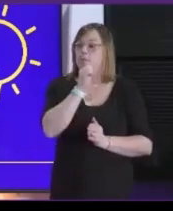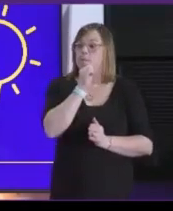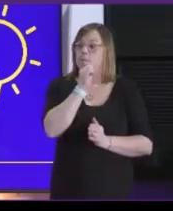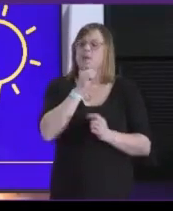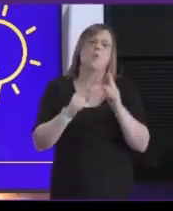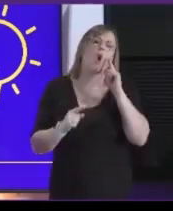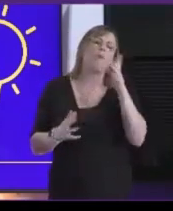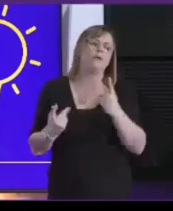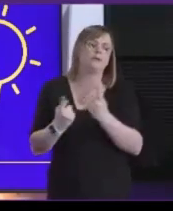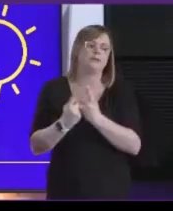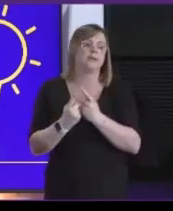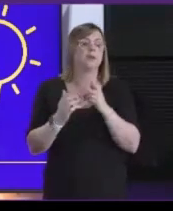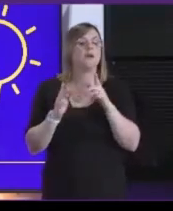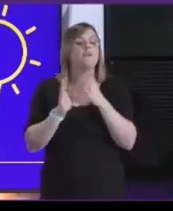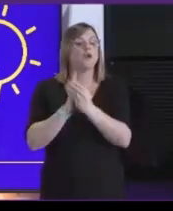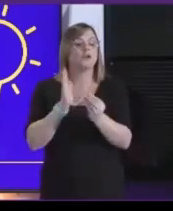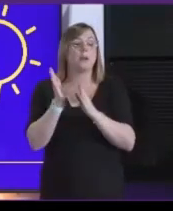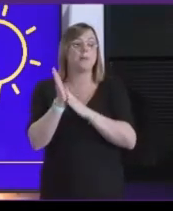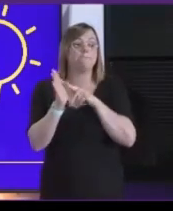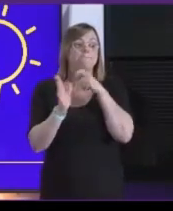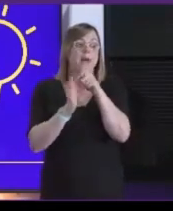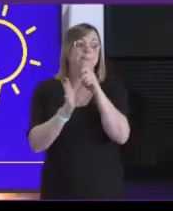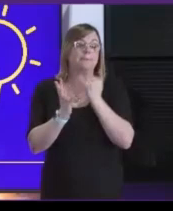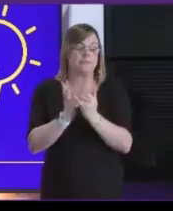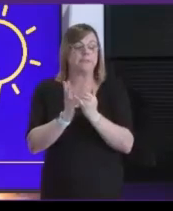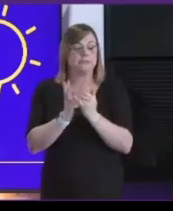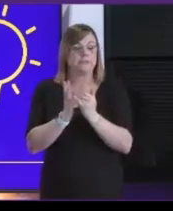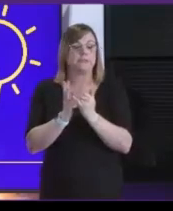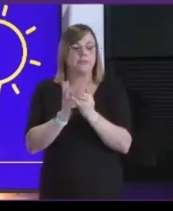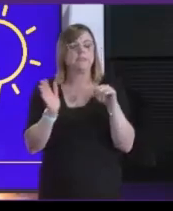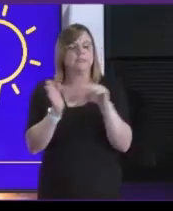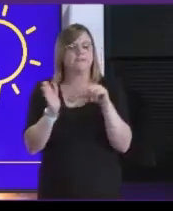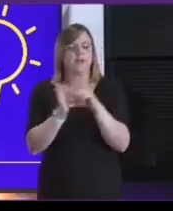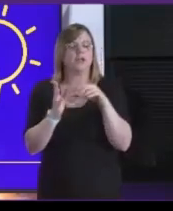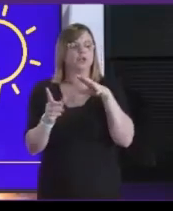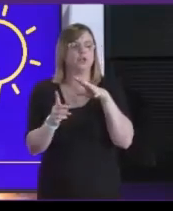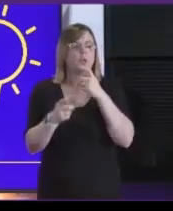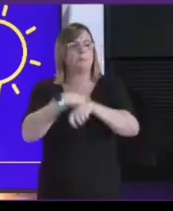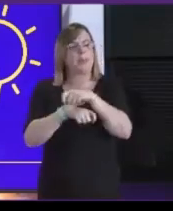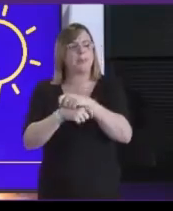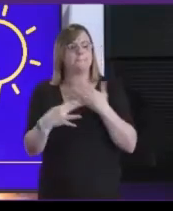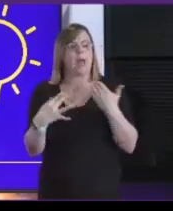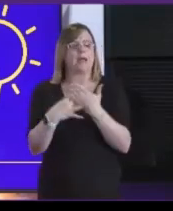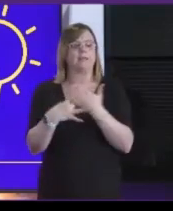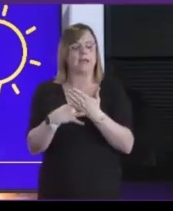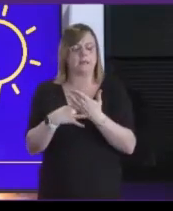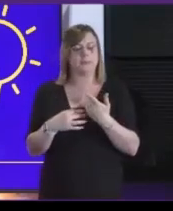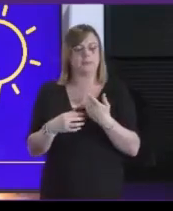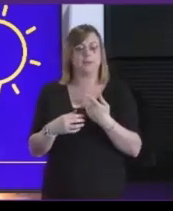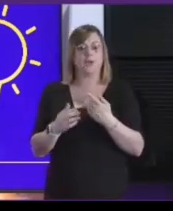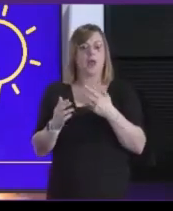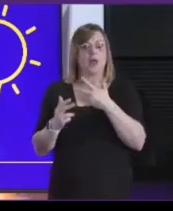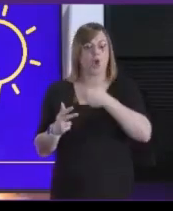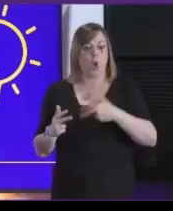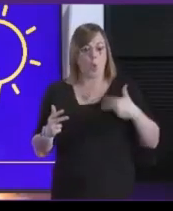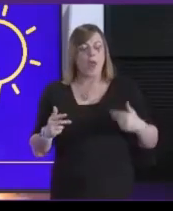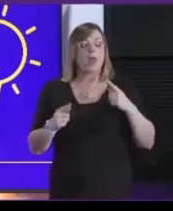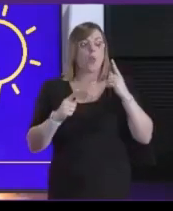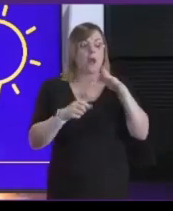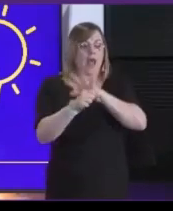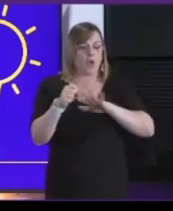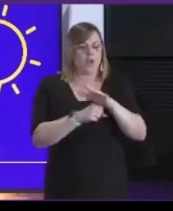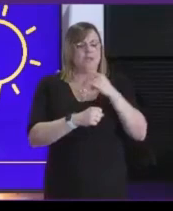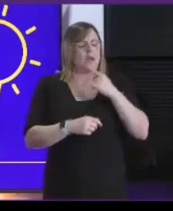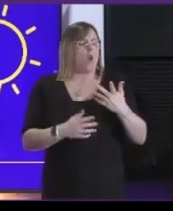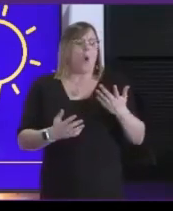obvious things. For instance, maps were early on very difficult to make accessible, and a municipality in Norway claimed disproportionate burden